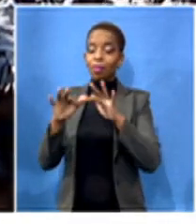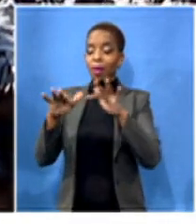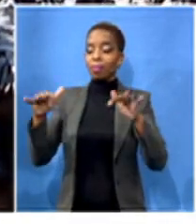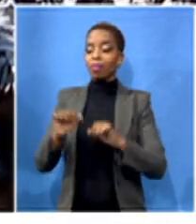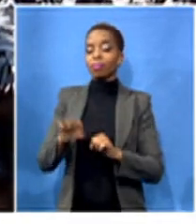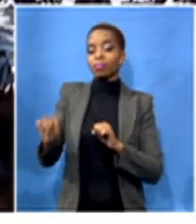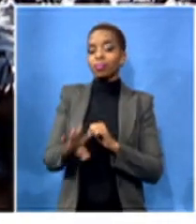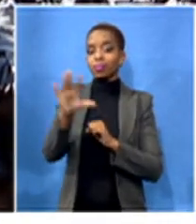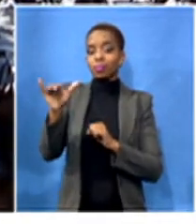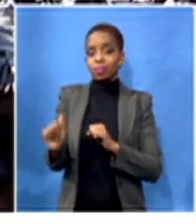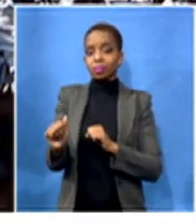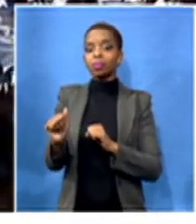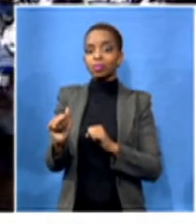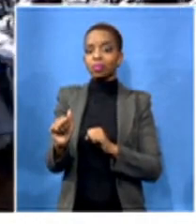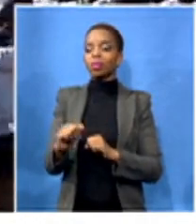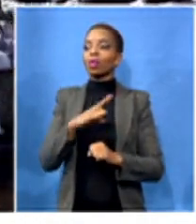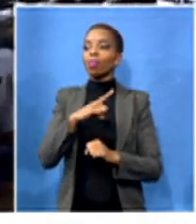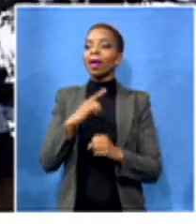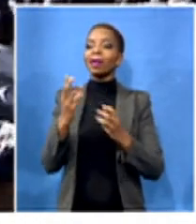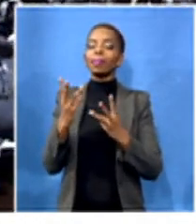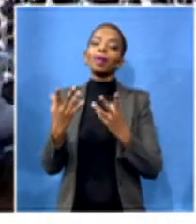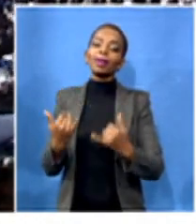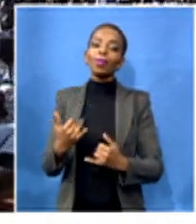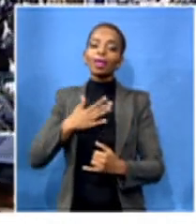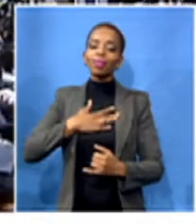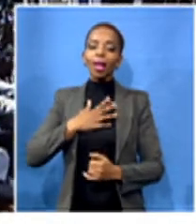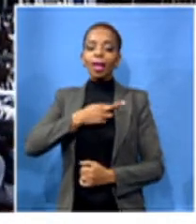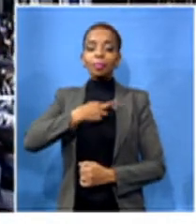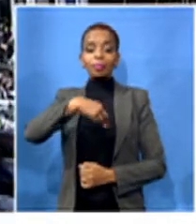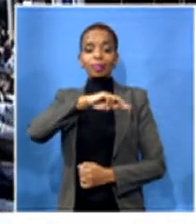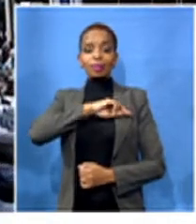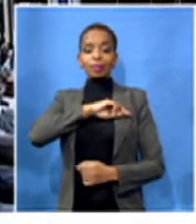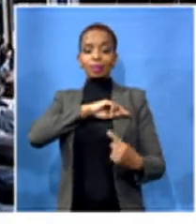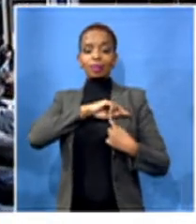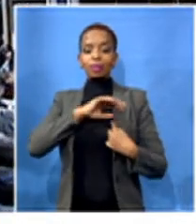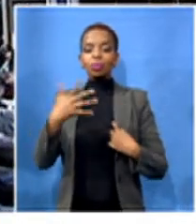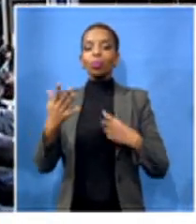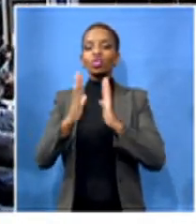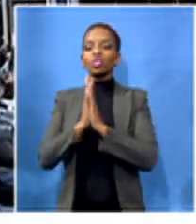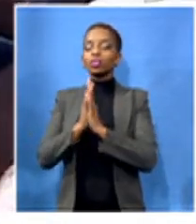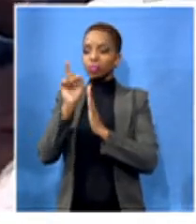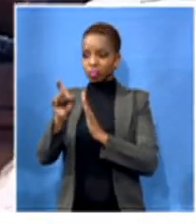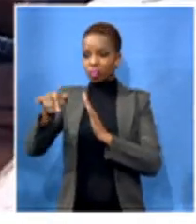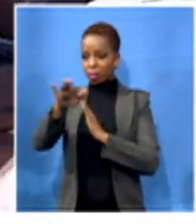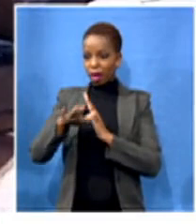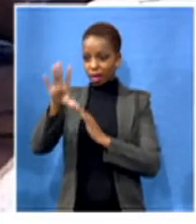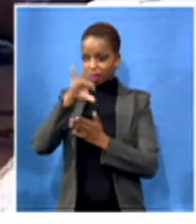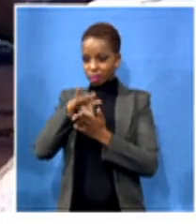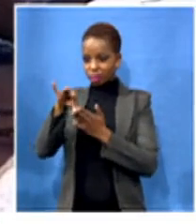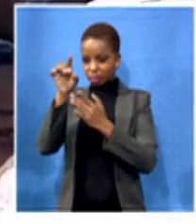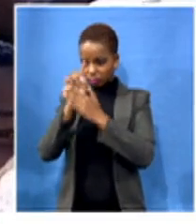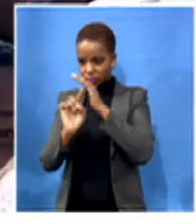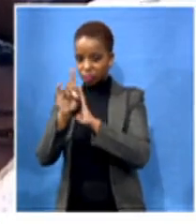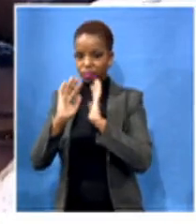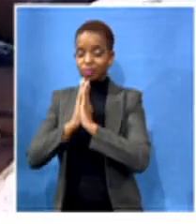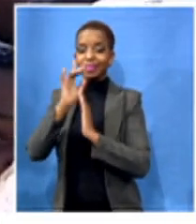and turn to places of worship to find almost a place of solace and a place of sanctity. But you know, there are a lot of